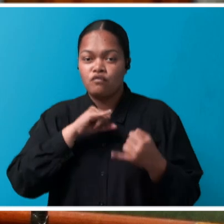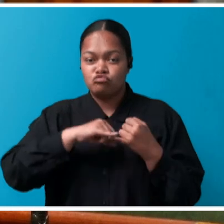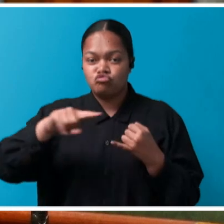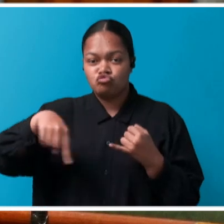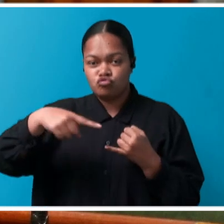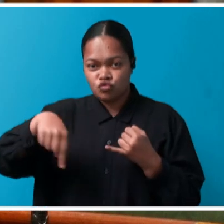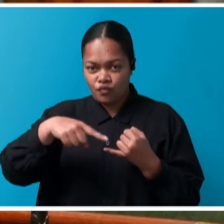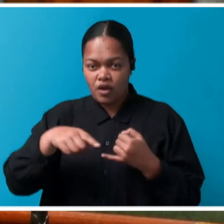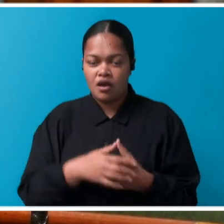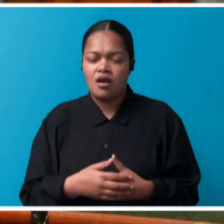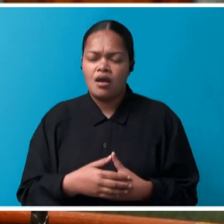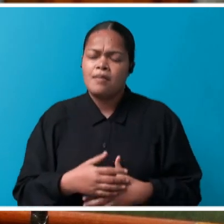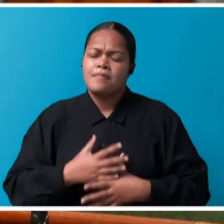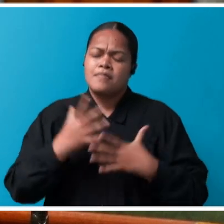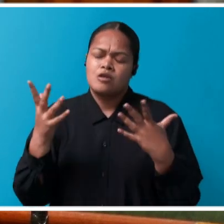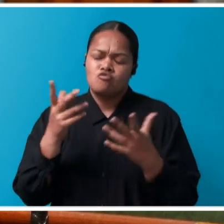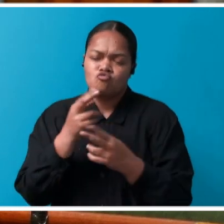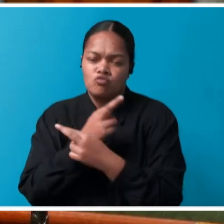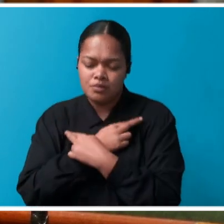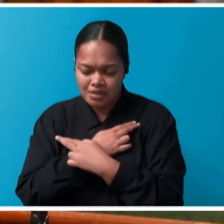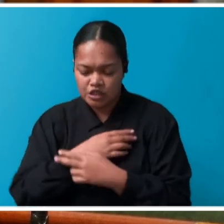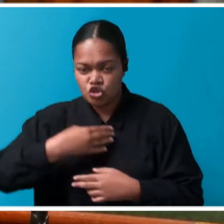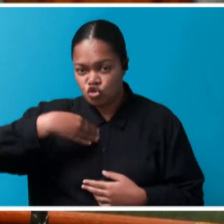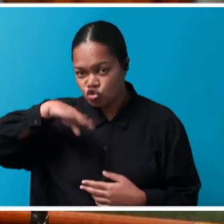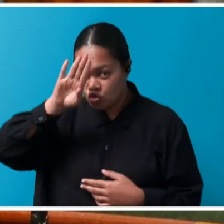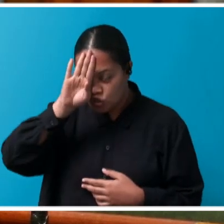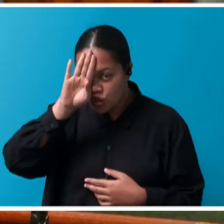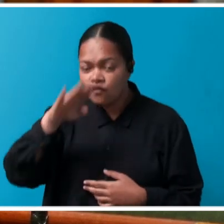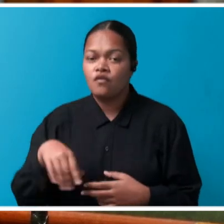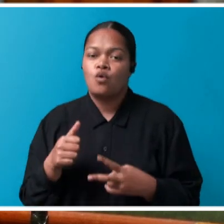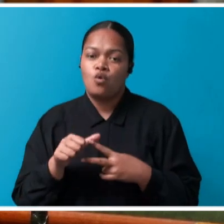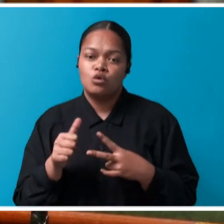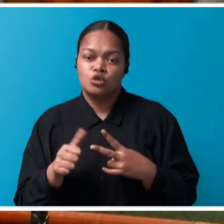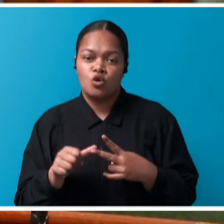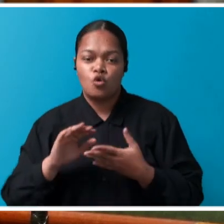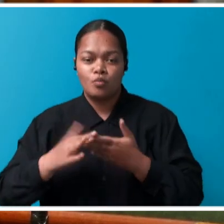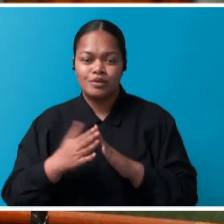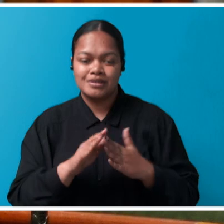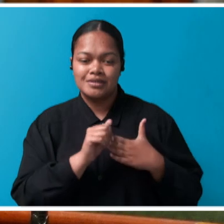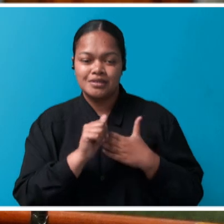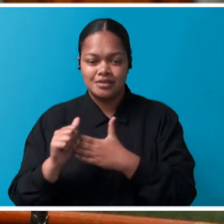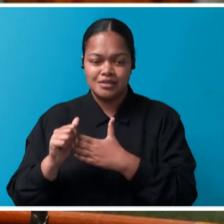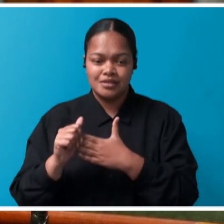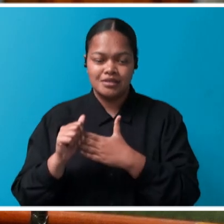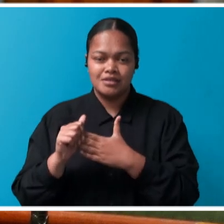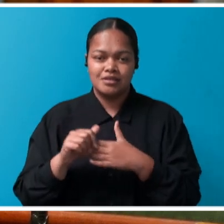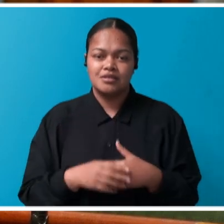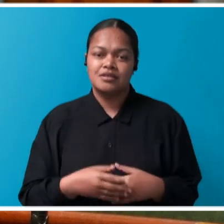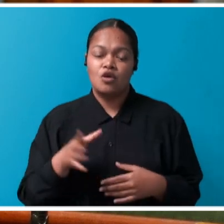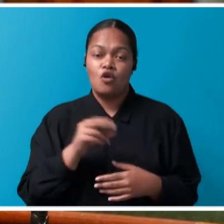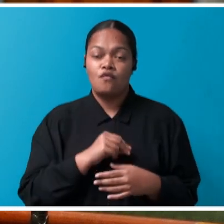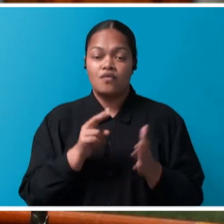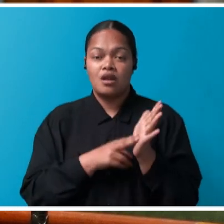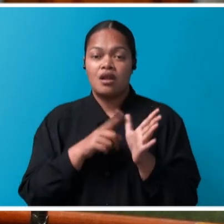Paying our utmost respect to the chief, as well as the community leaders and members of this Vanua of Nandormai,